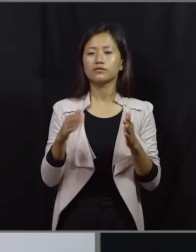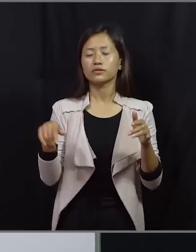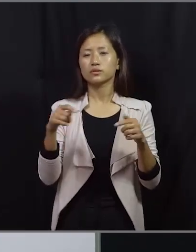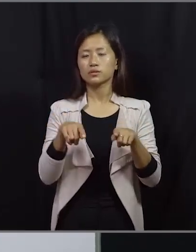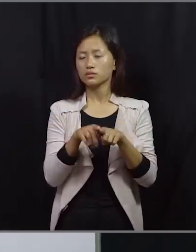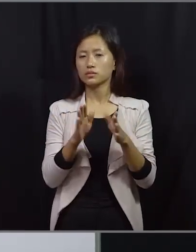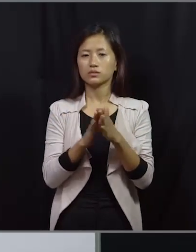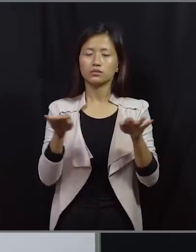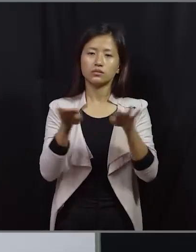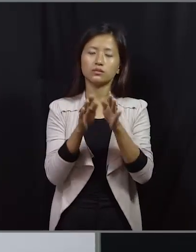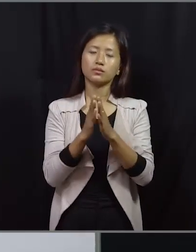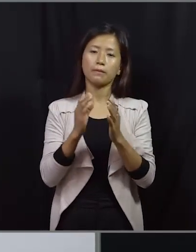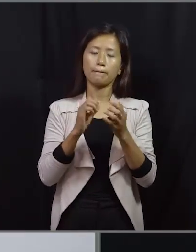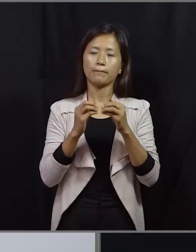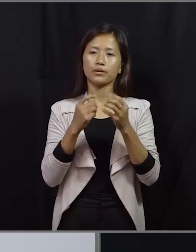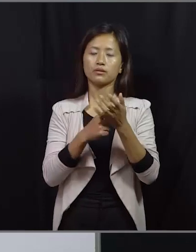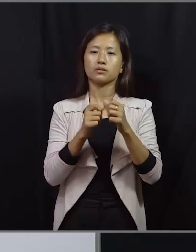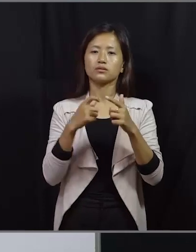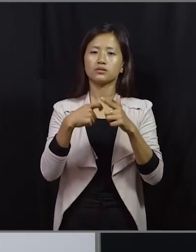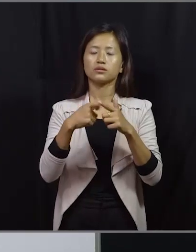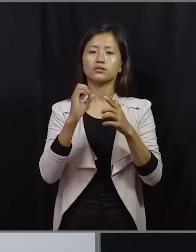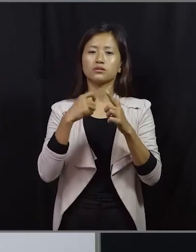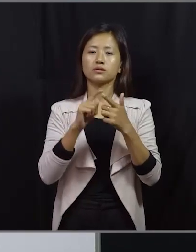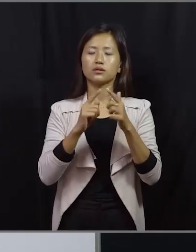Okay. And let us take A as